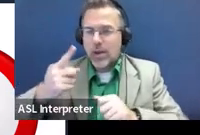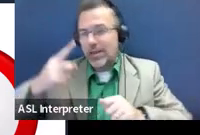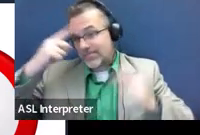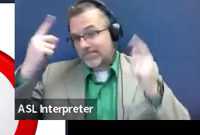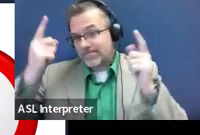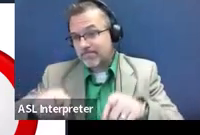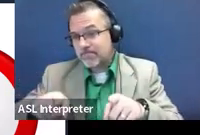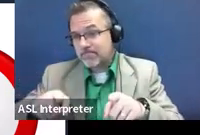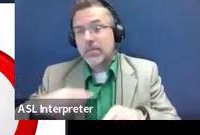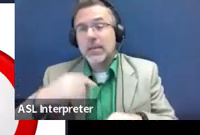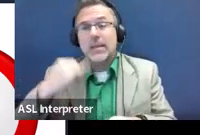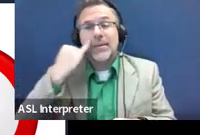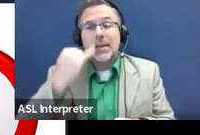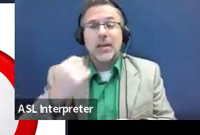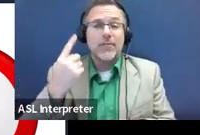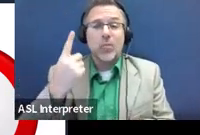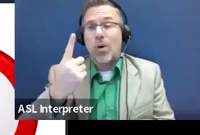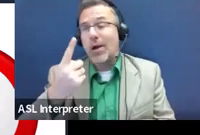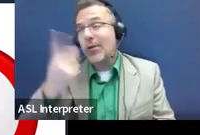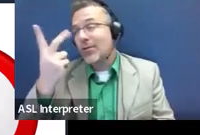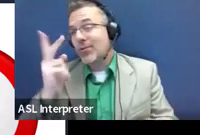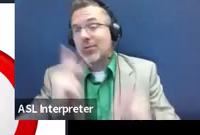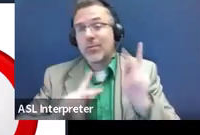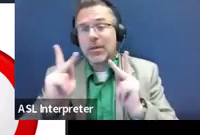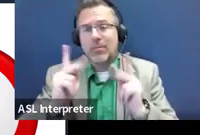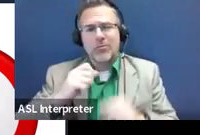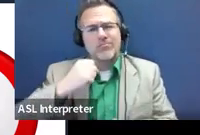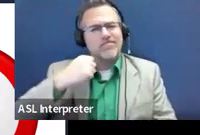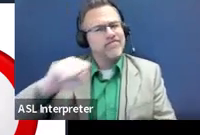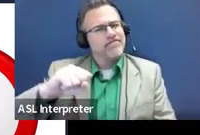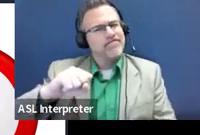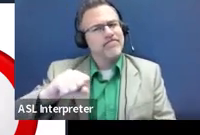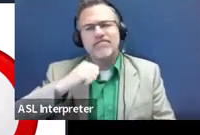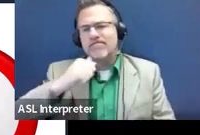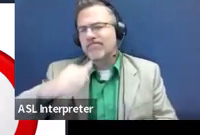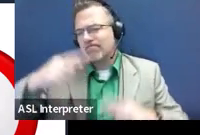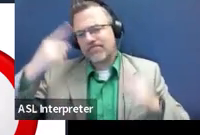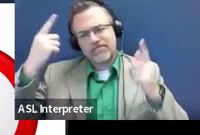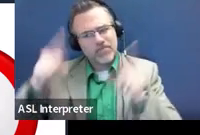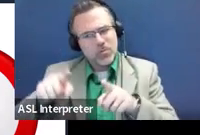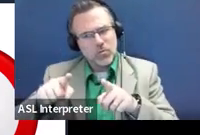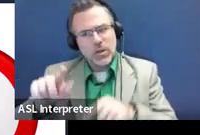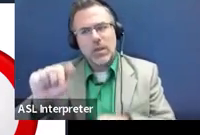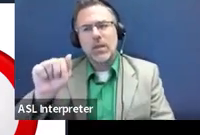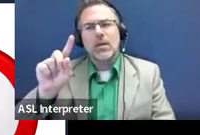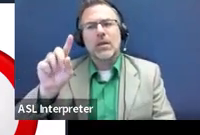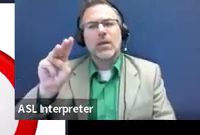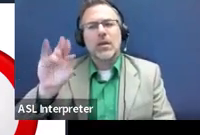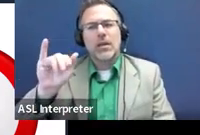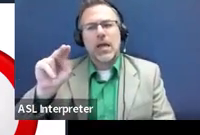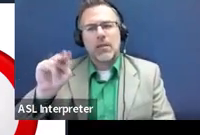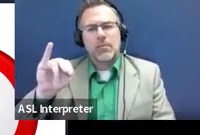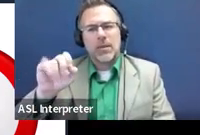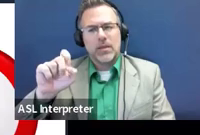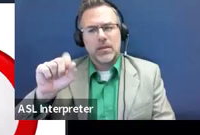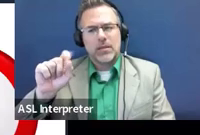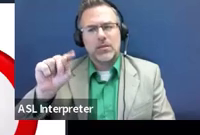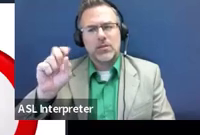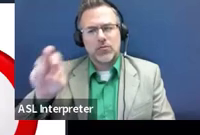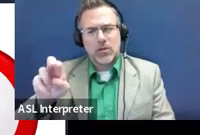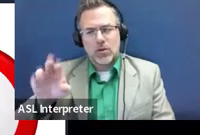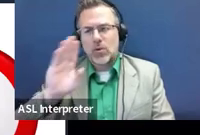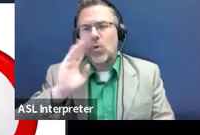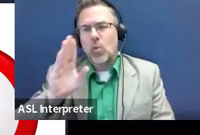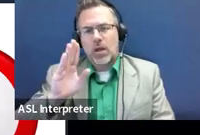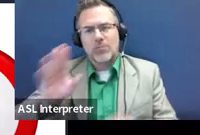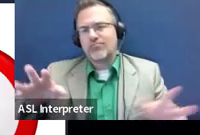reached, the administrator at the meeting of the SAU will make the final decision. So if